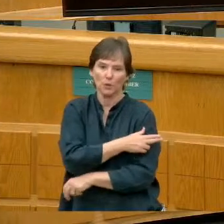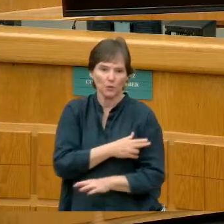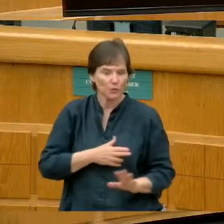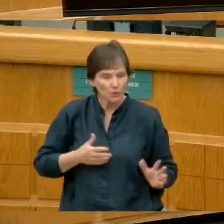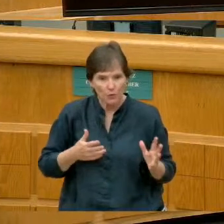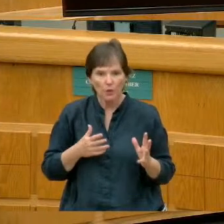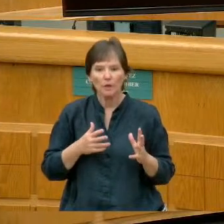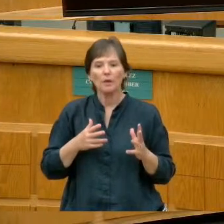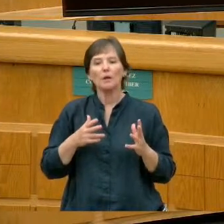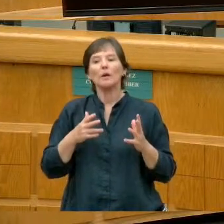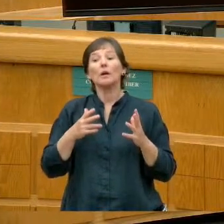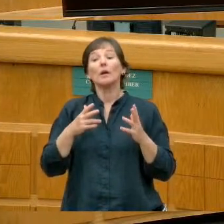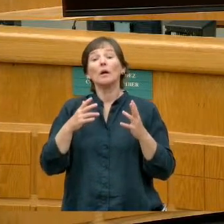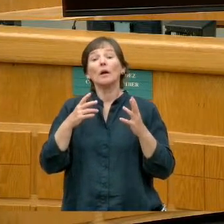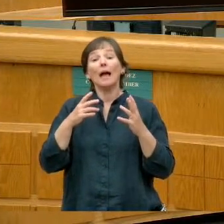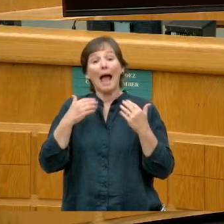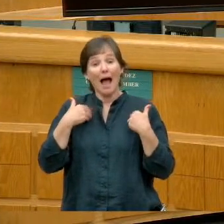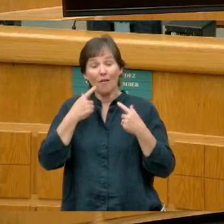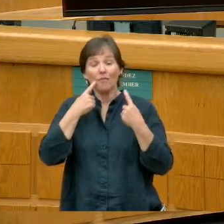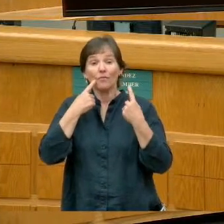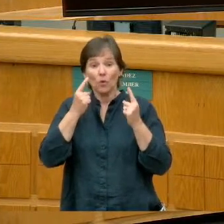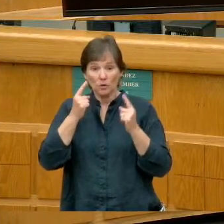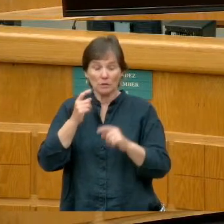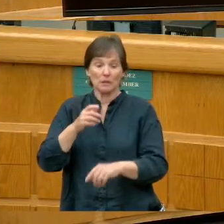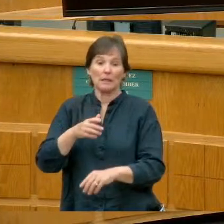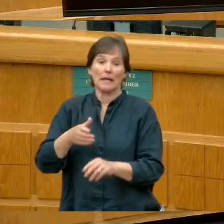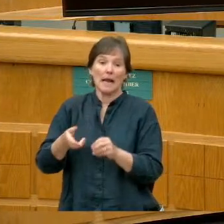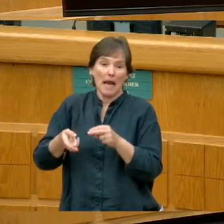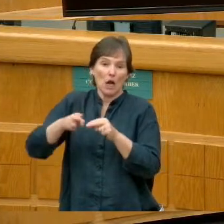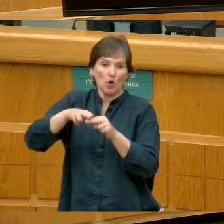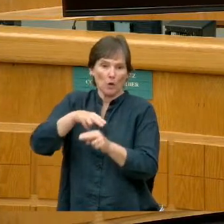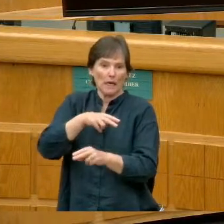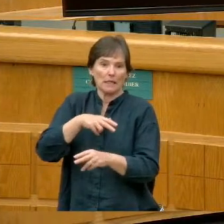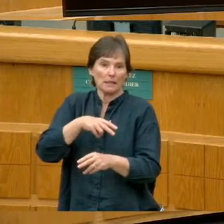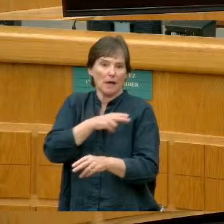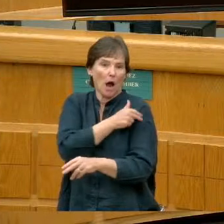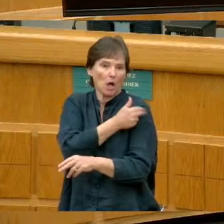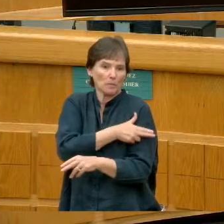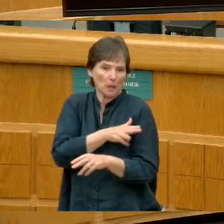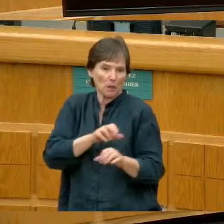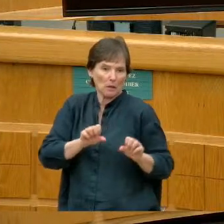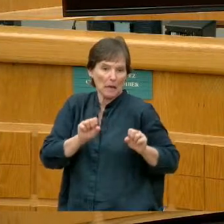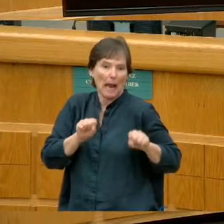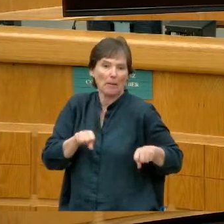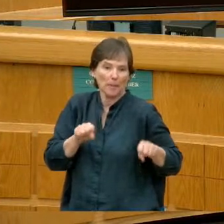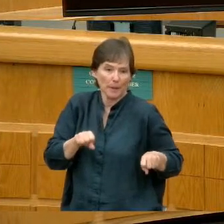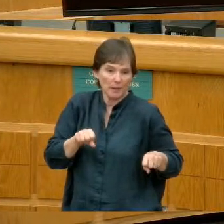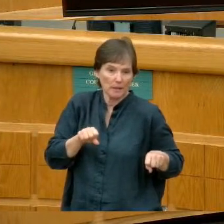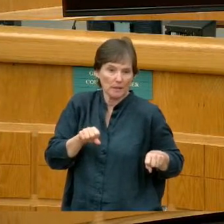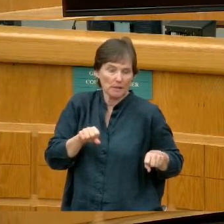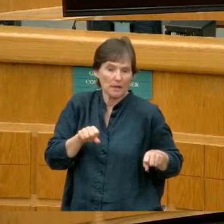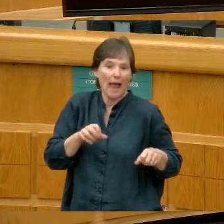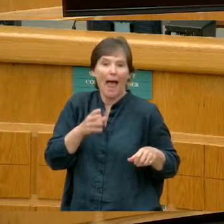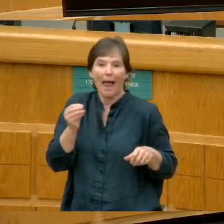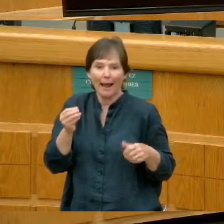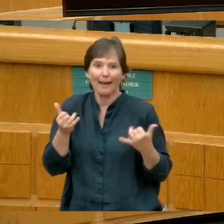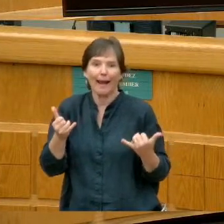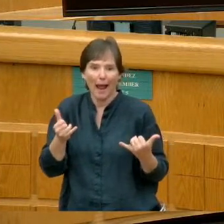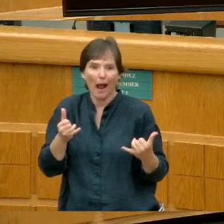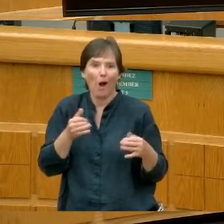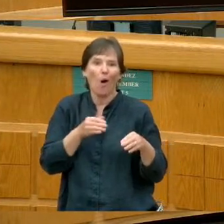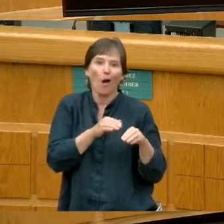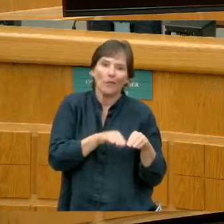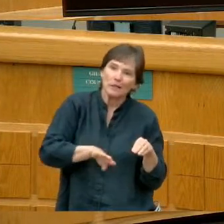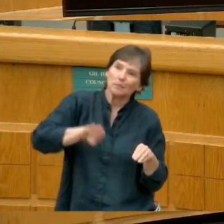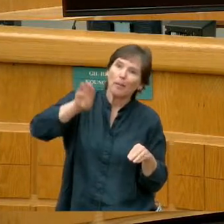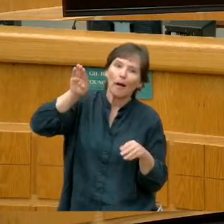has increased and the spike is here. And now it's time to make that peak